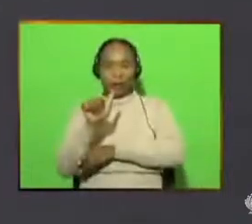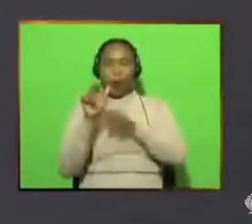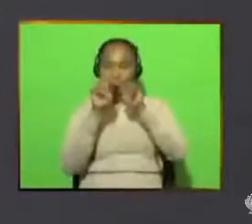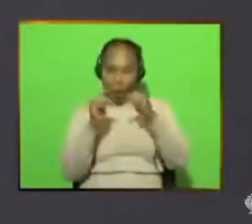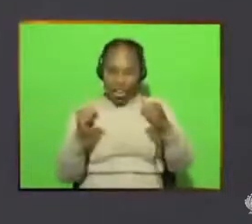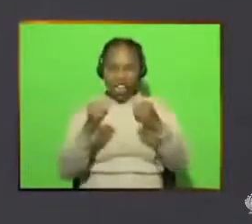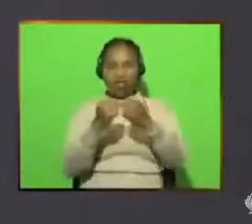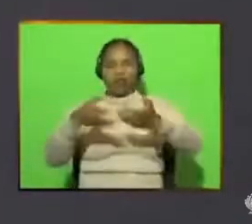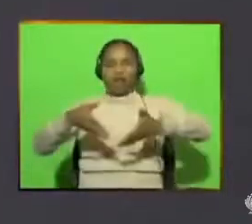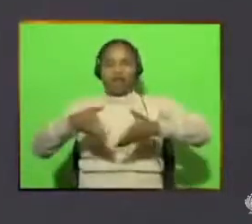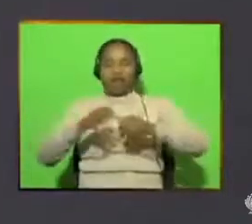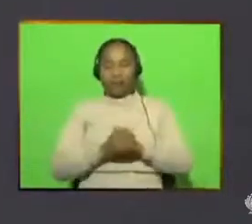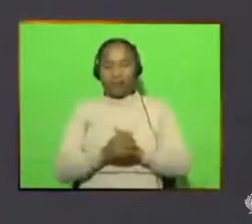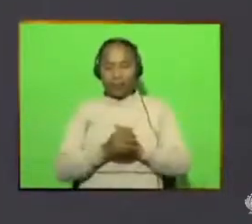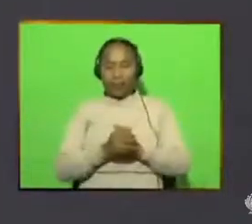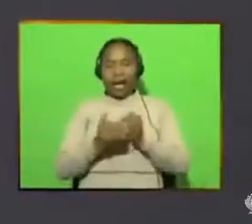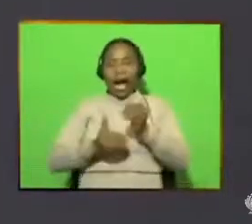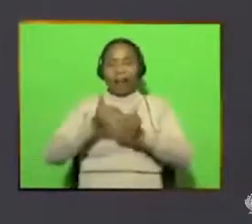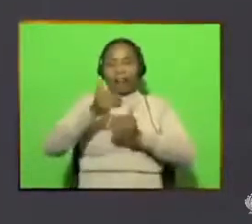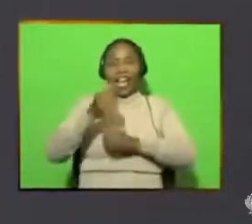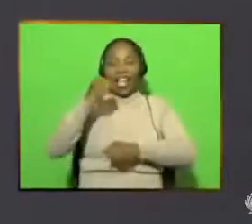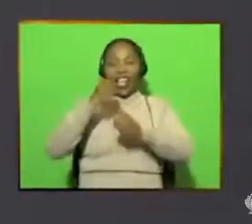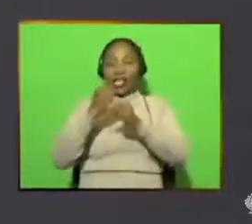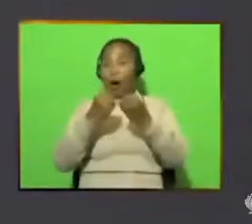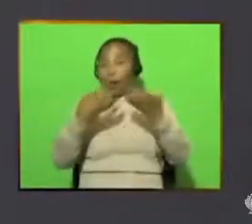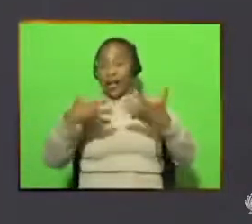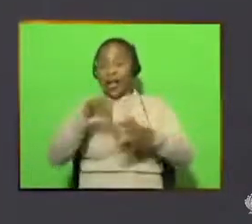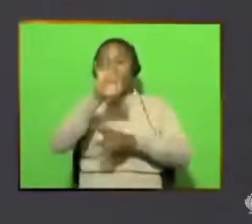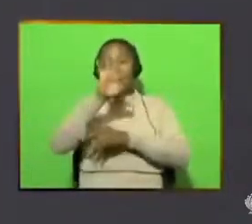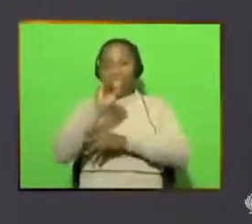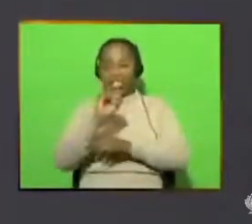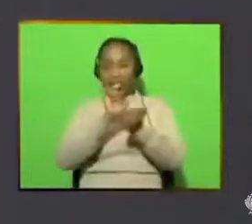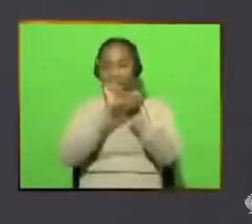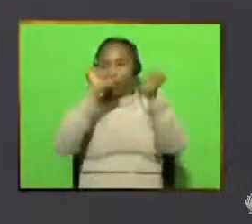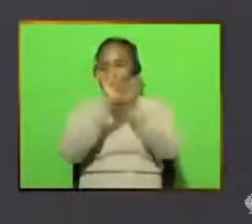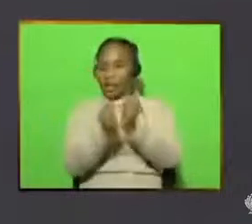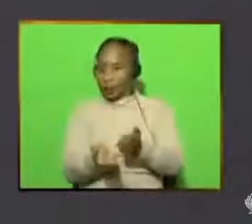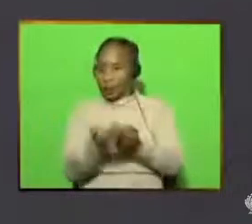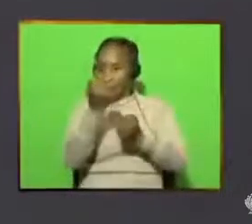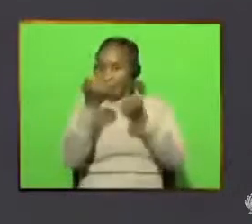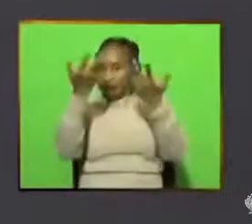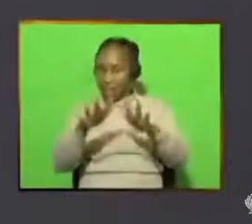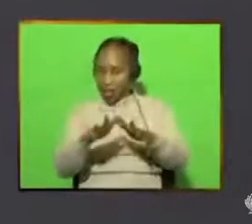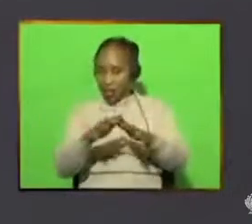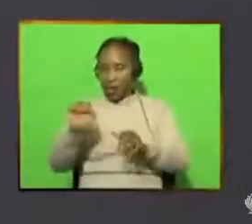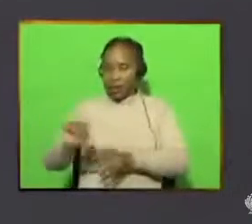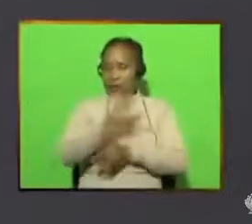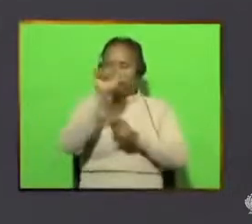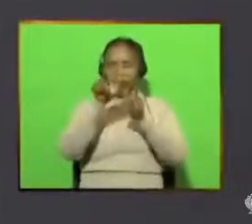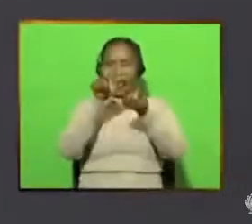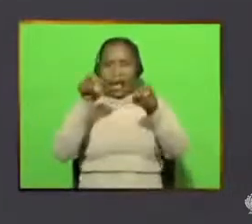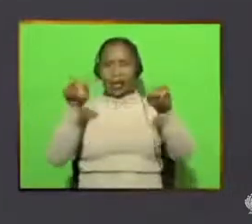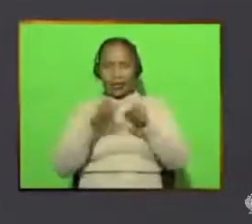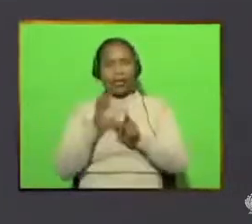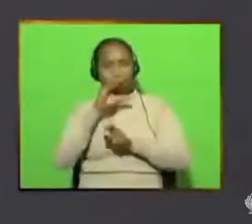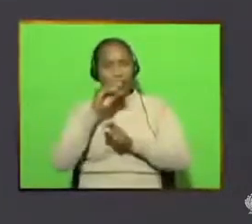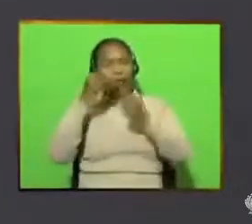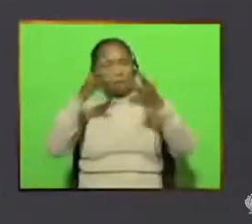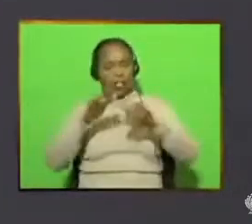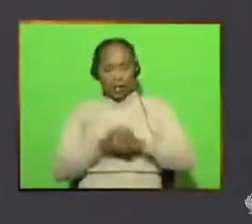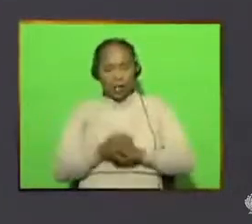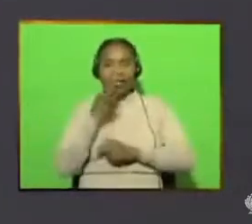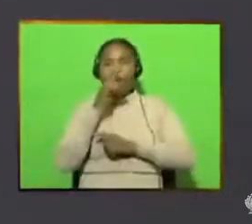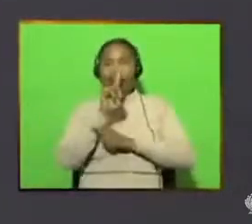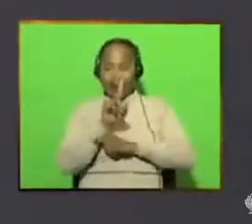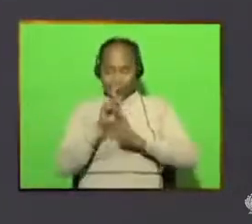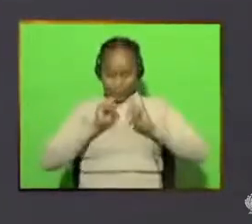After 30 years of democracy, South Africans have spoken. They are saying they are